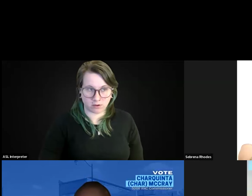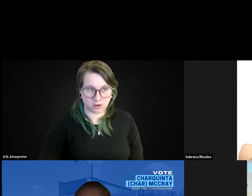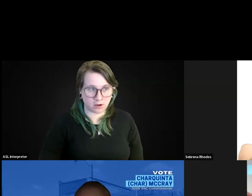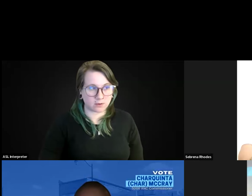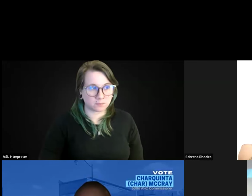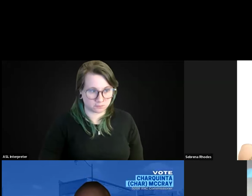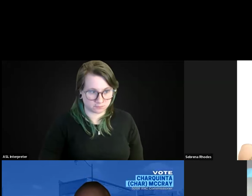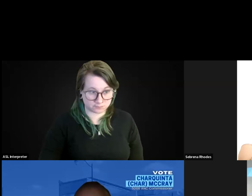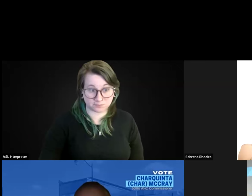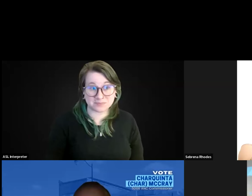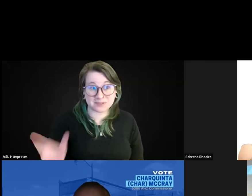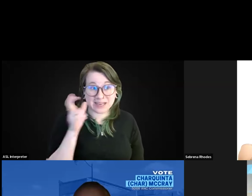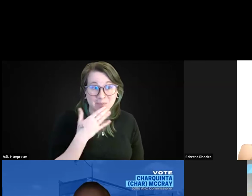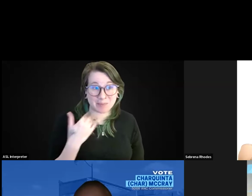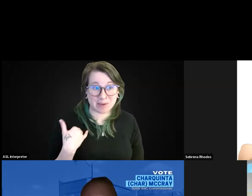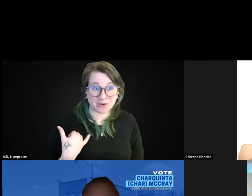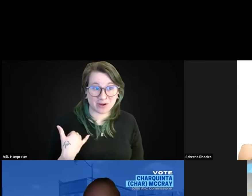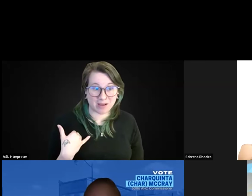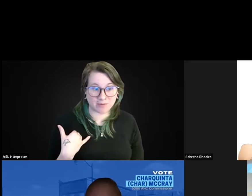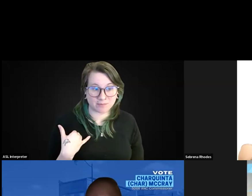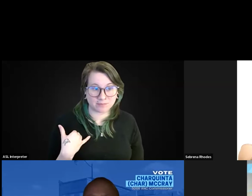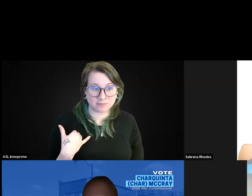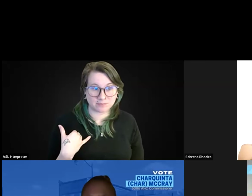Okay, so can you hear me better now?